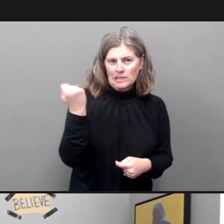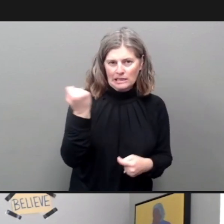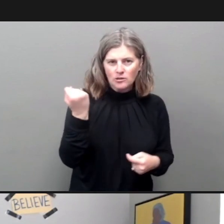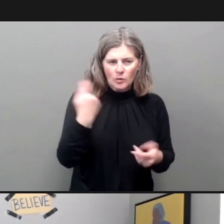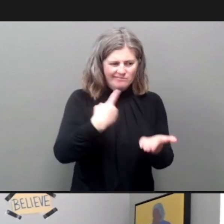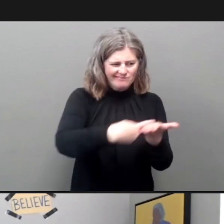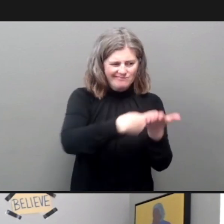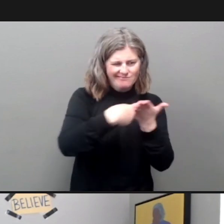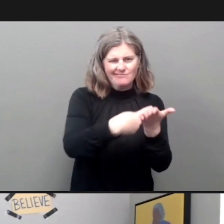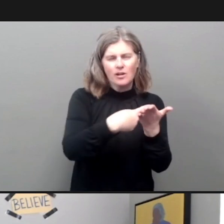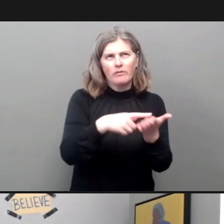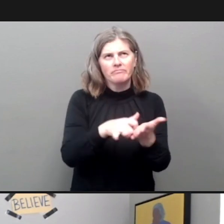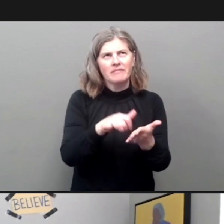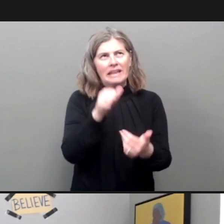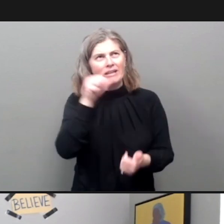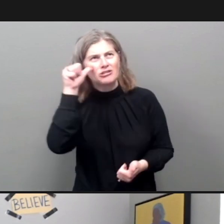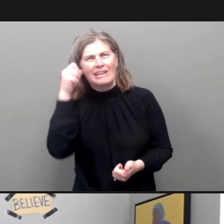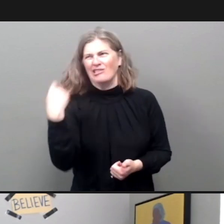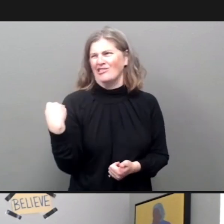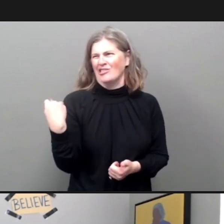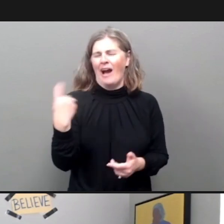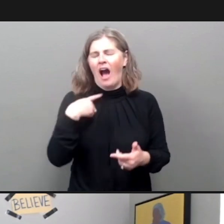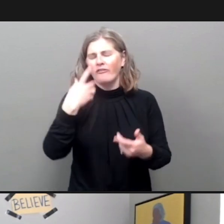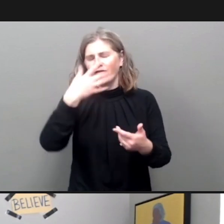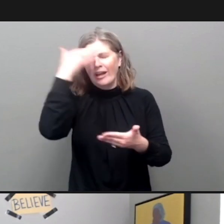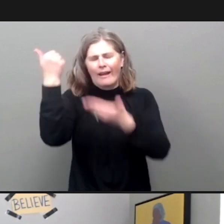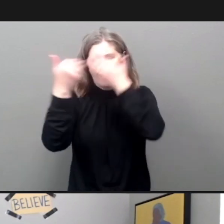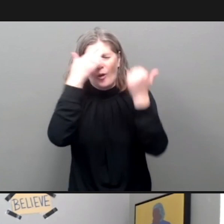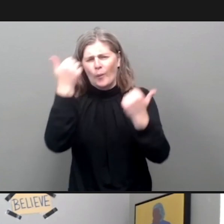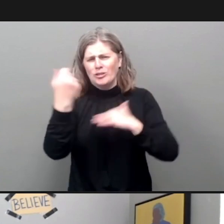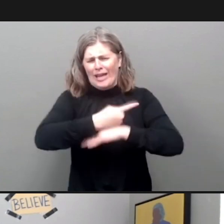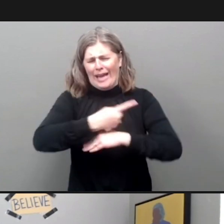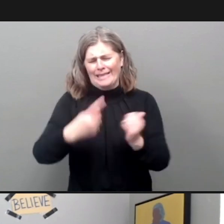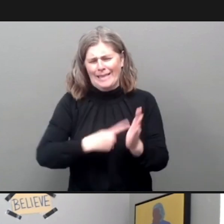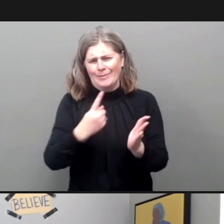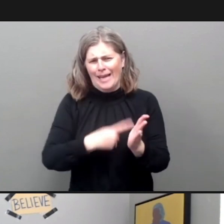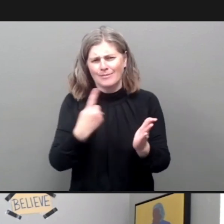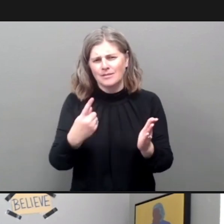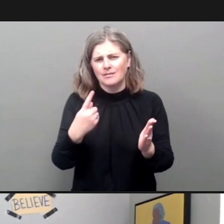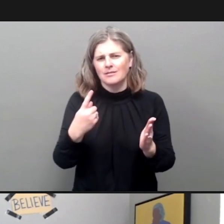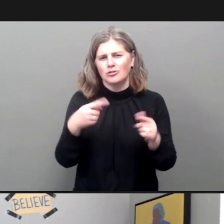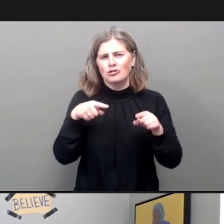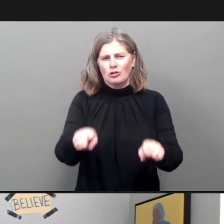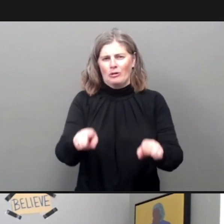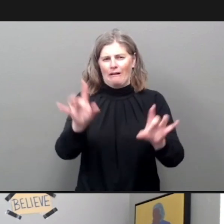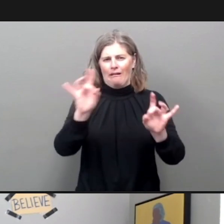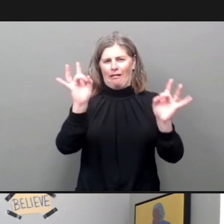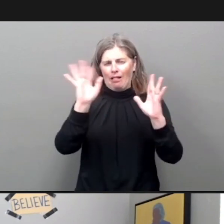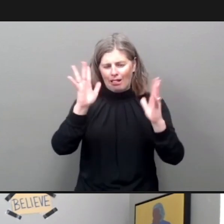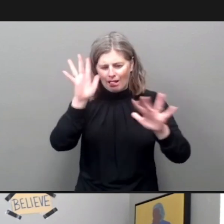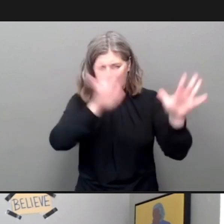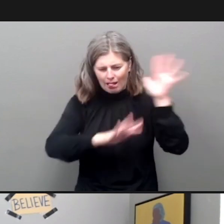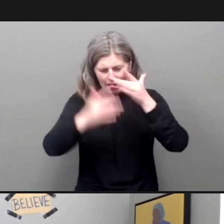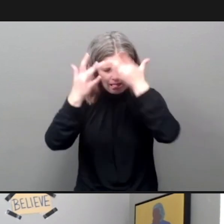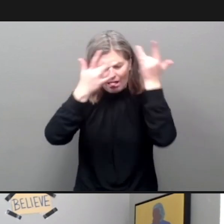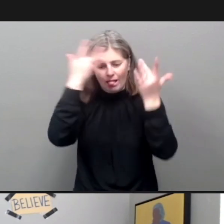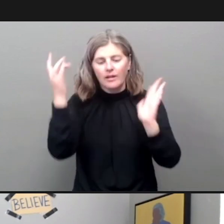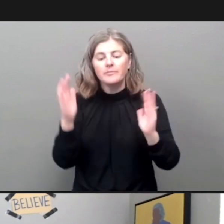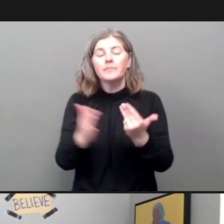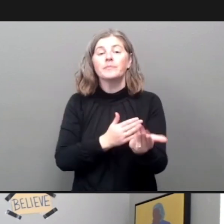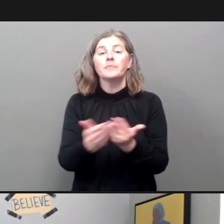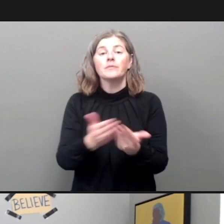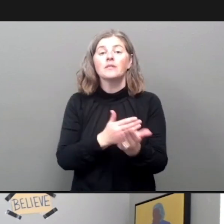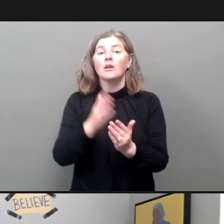Tuesday. It was yesterday, actually. I kind of lose track of days sometimes during the more difficult parts of this pandemic. You know, there's